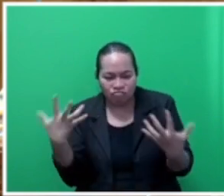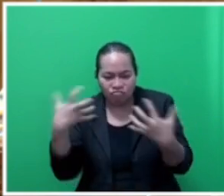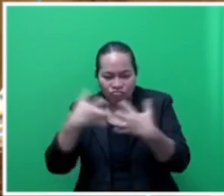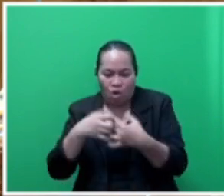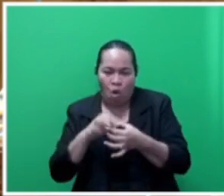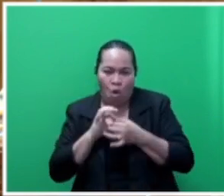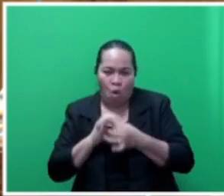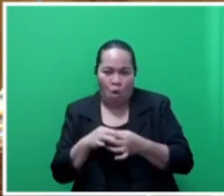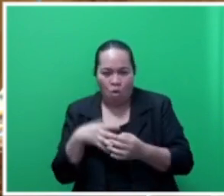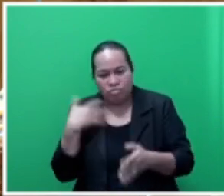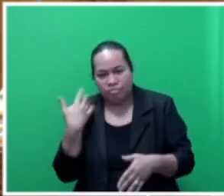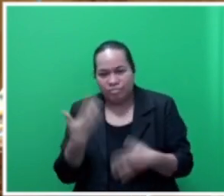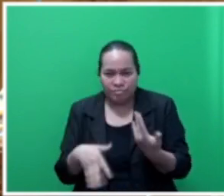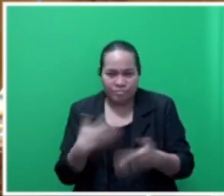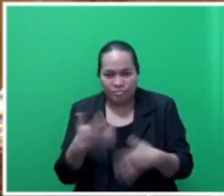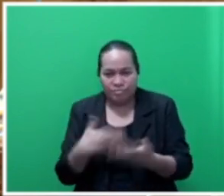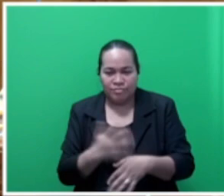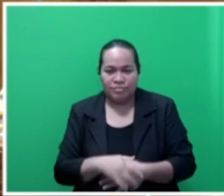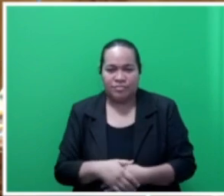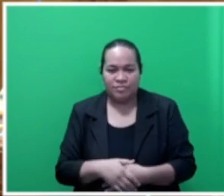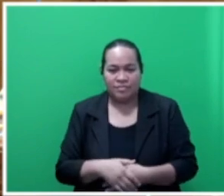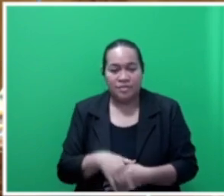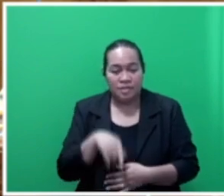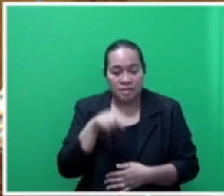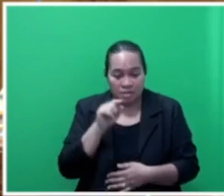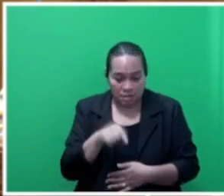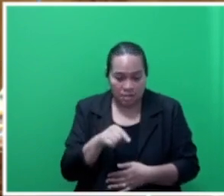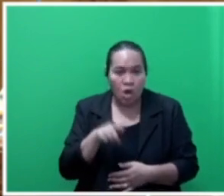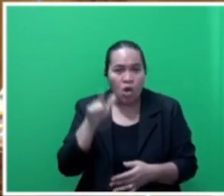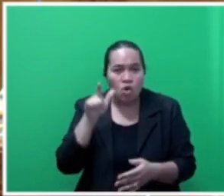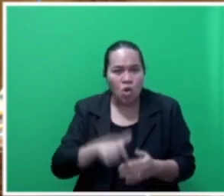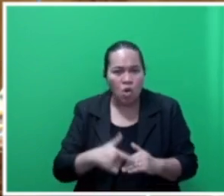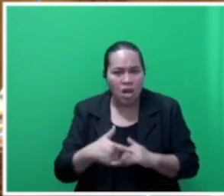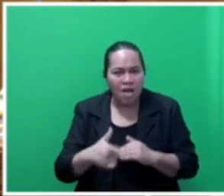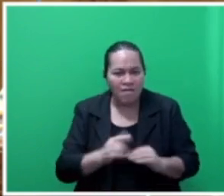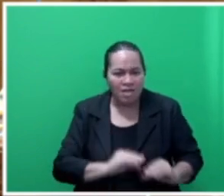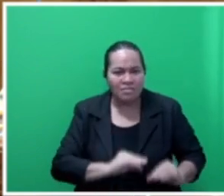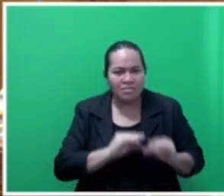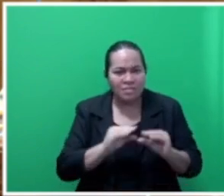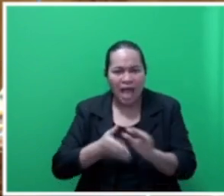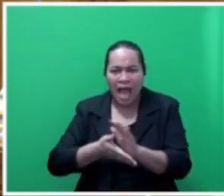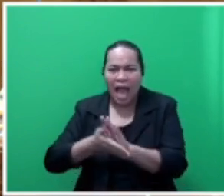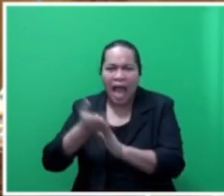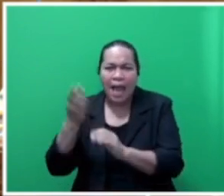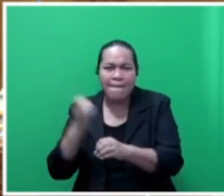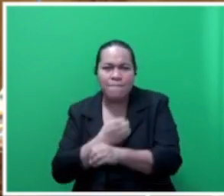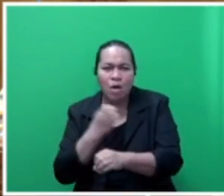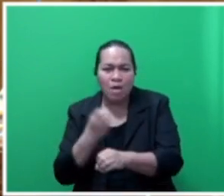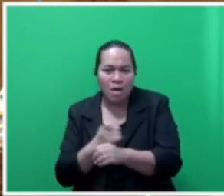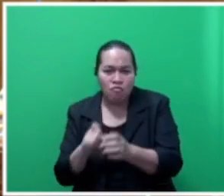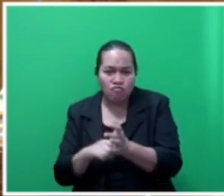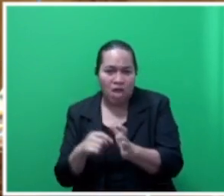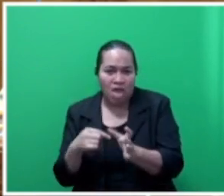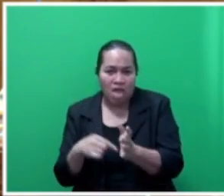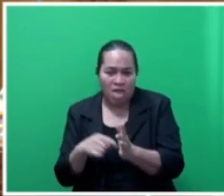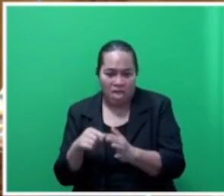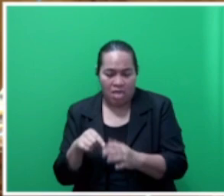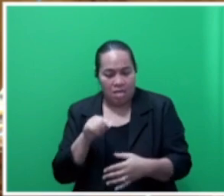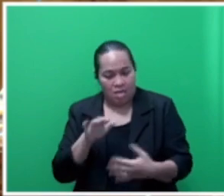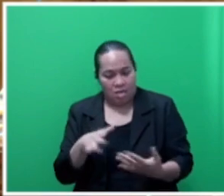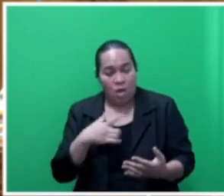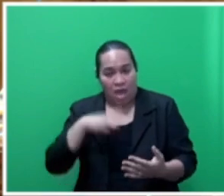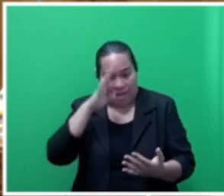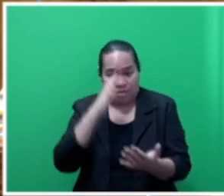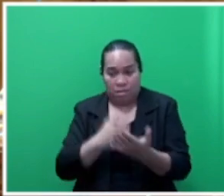sir. Sir, associated with the low level of investment and high unemployment rate we are to experience to